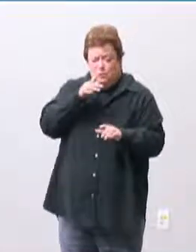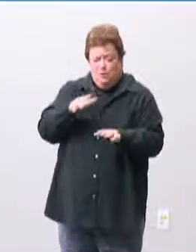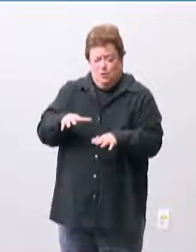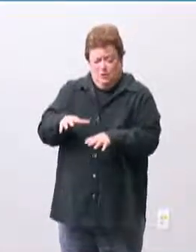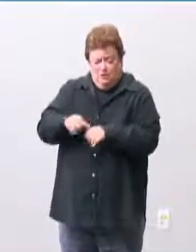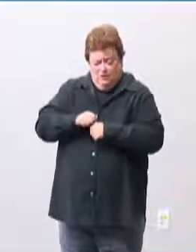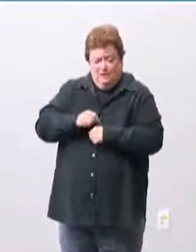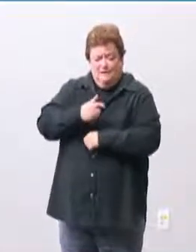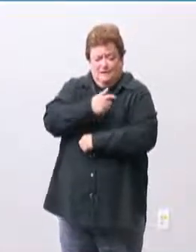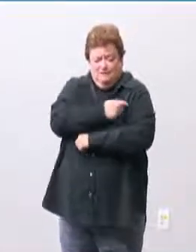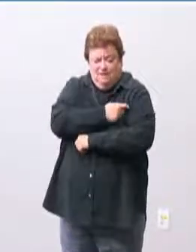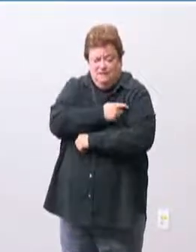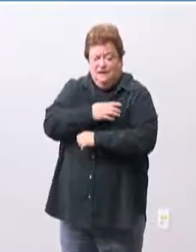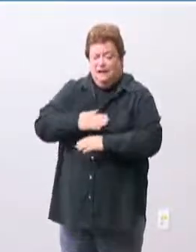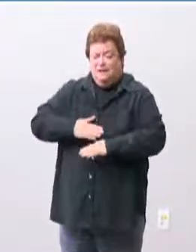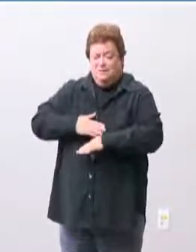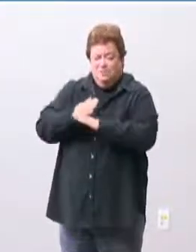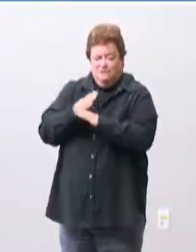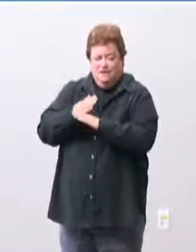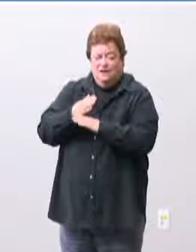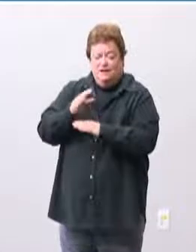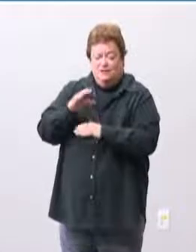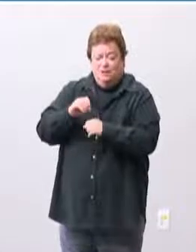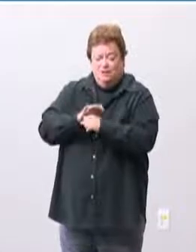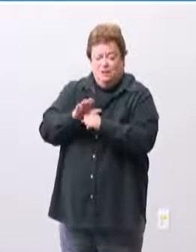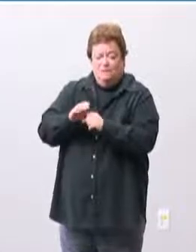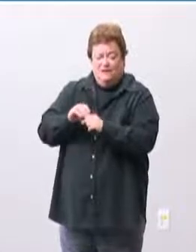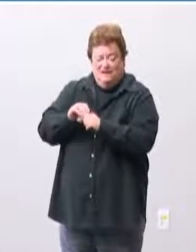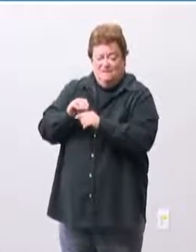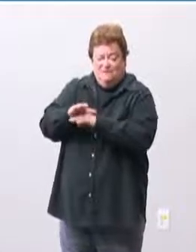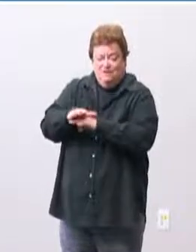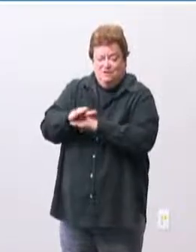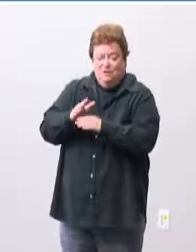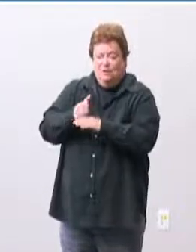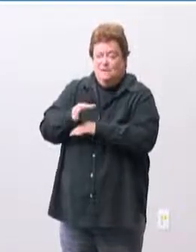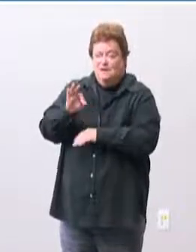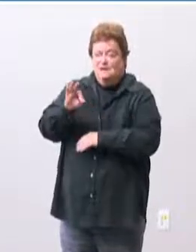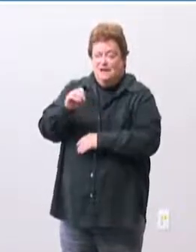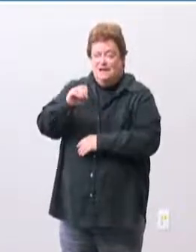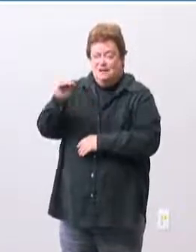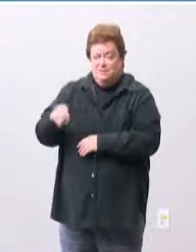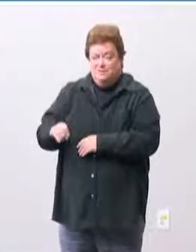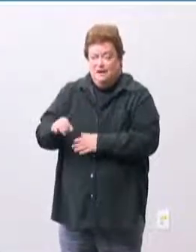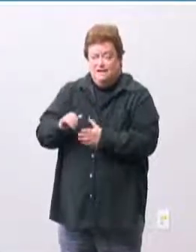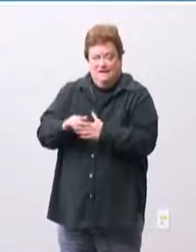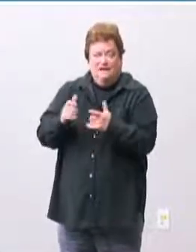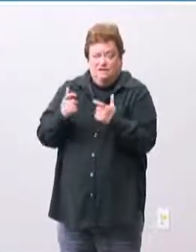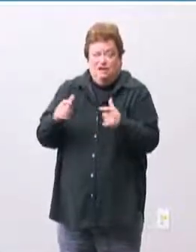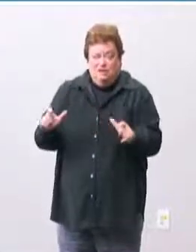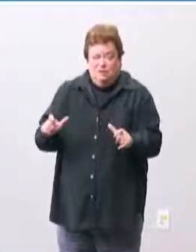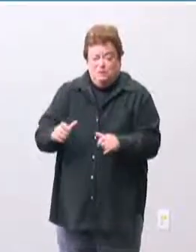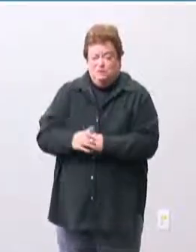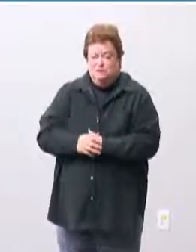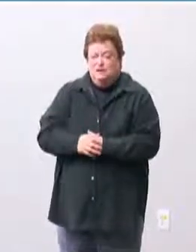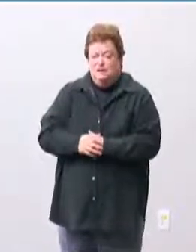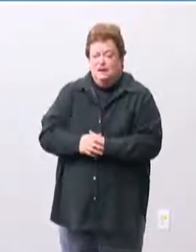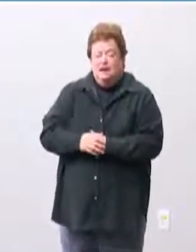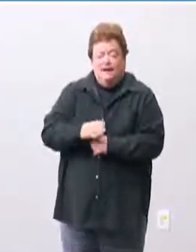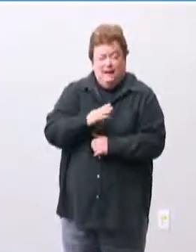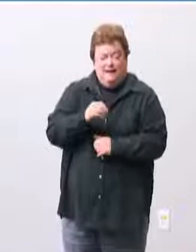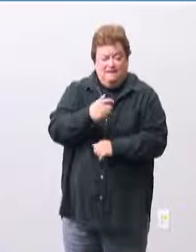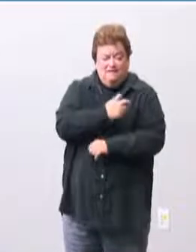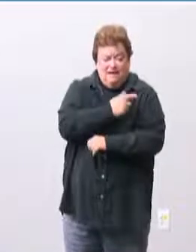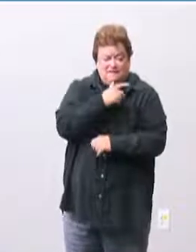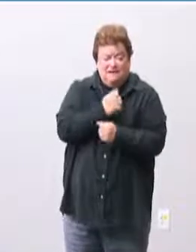that it prevented COVID infection in over 90% of the cases, which is huge. I also said that the vaccine is safe. Sure enough,